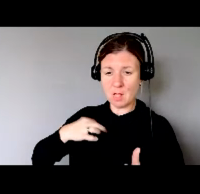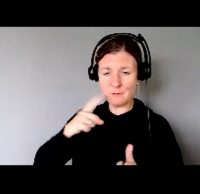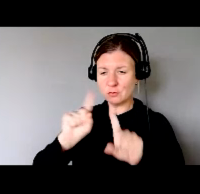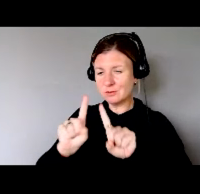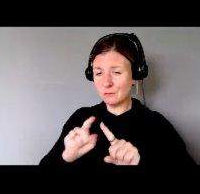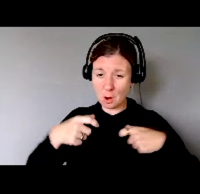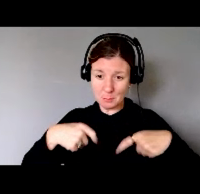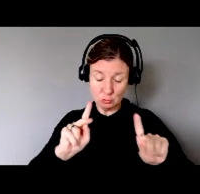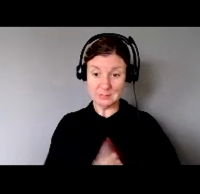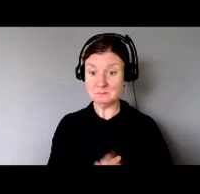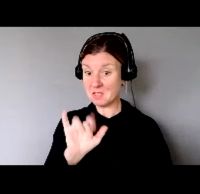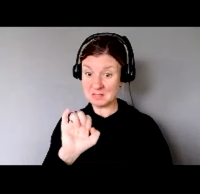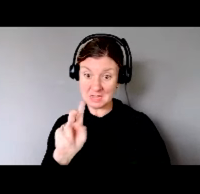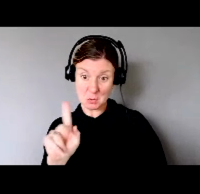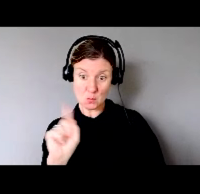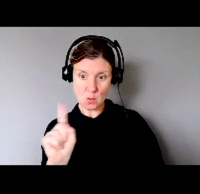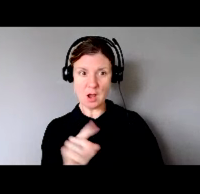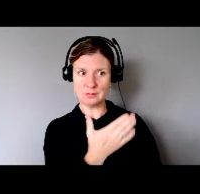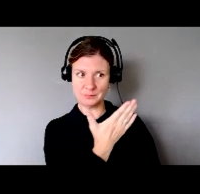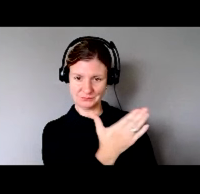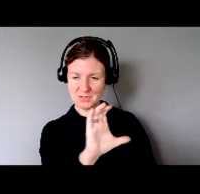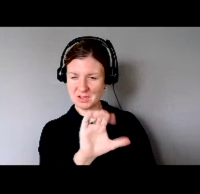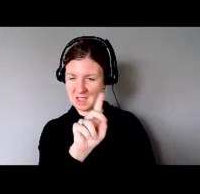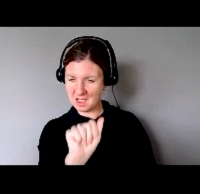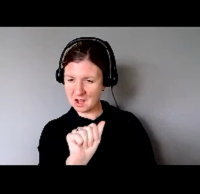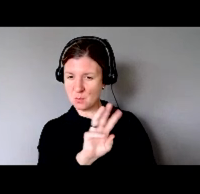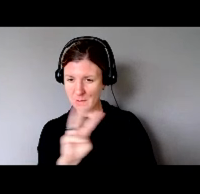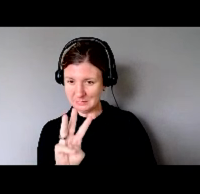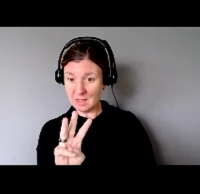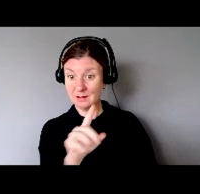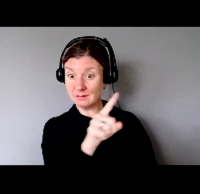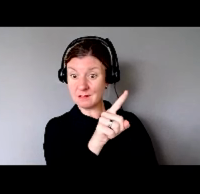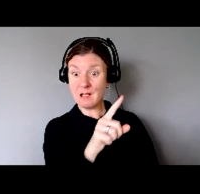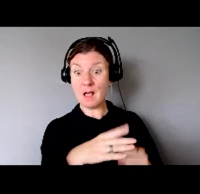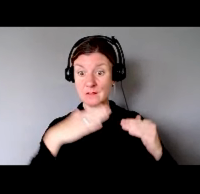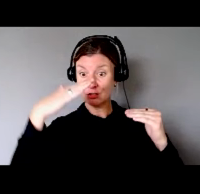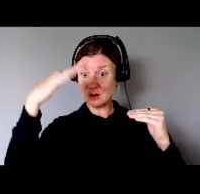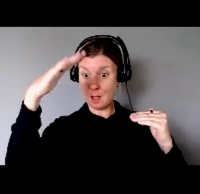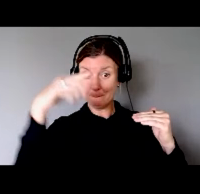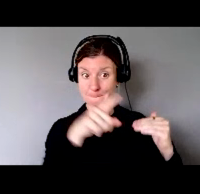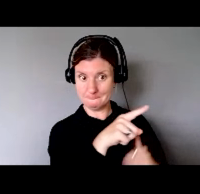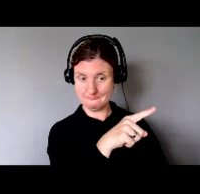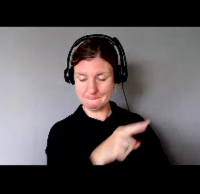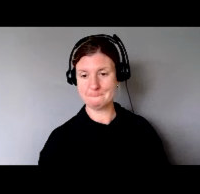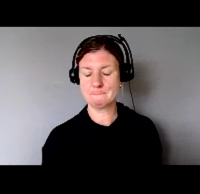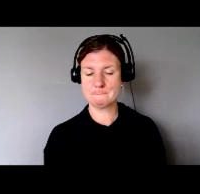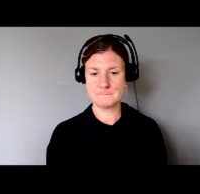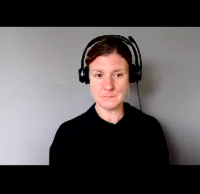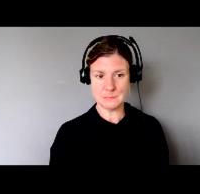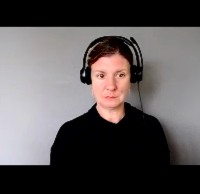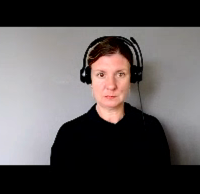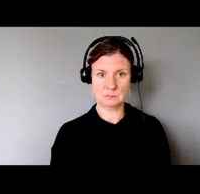Simple from the Calgary Arts Development website located at the top of the home page here.